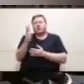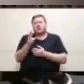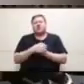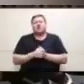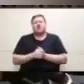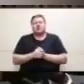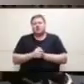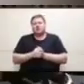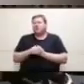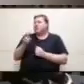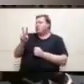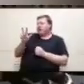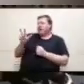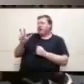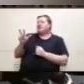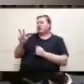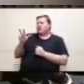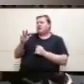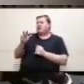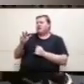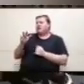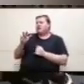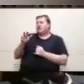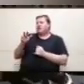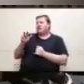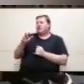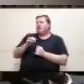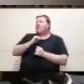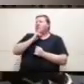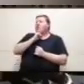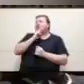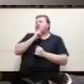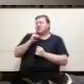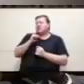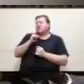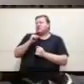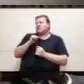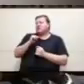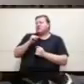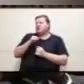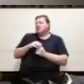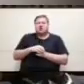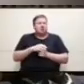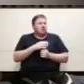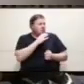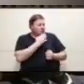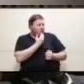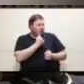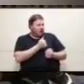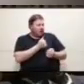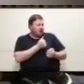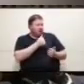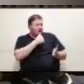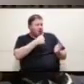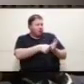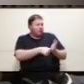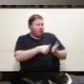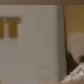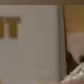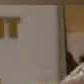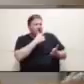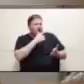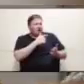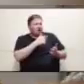it send was us on the letter? 28th August. It was- Just, can you share the letter with us? The appointment letter.